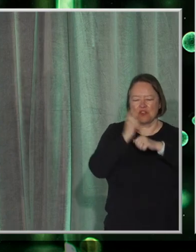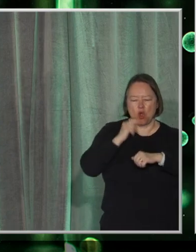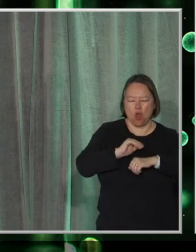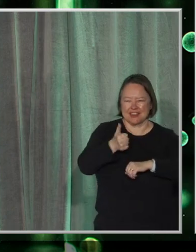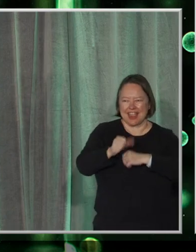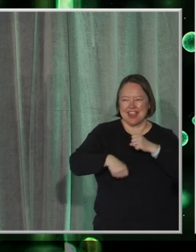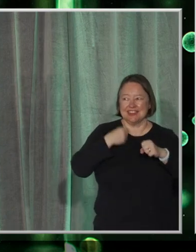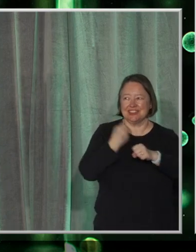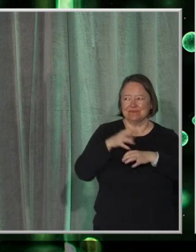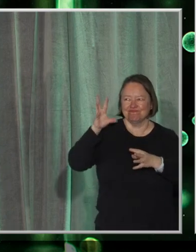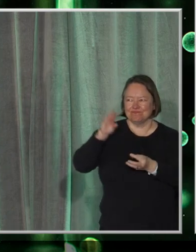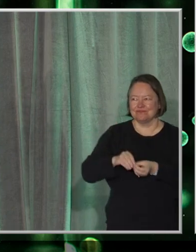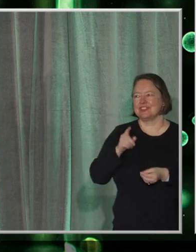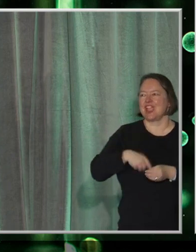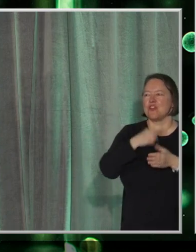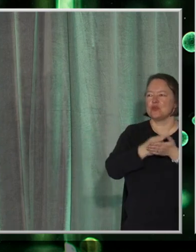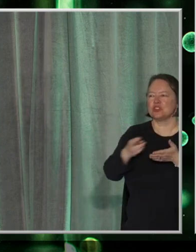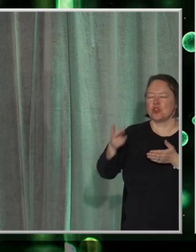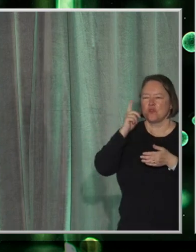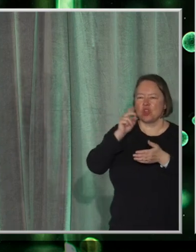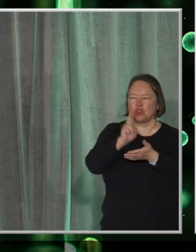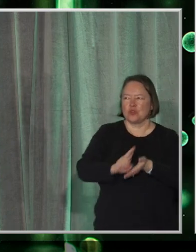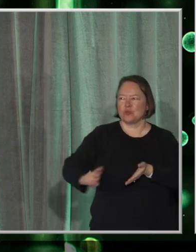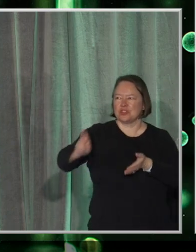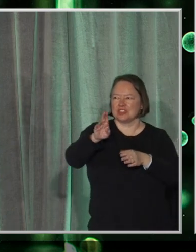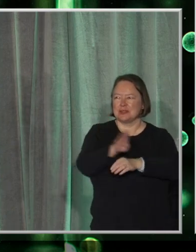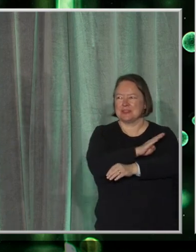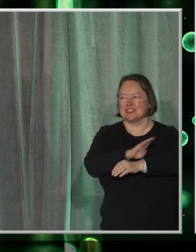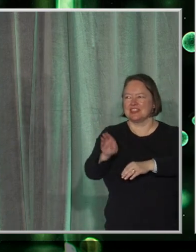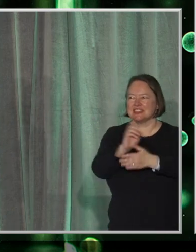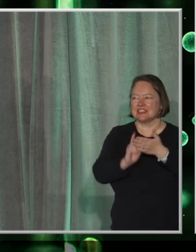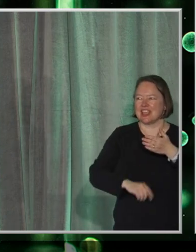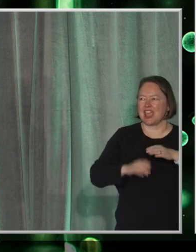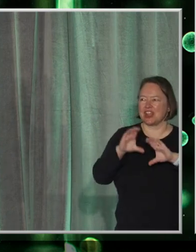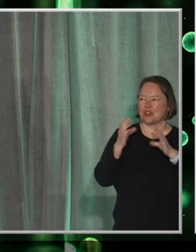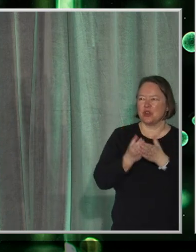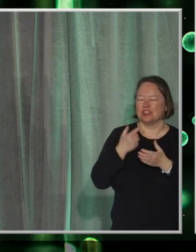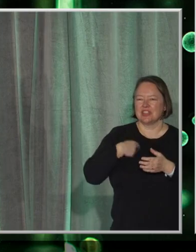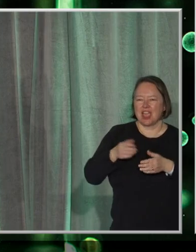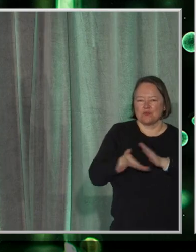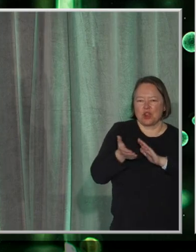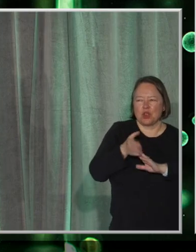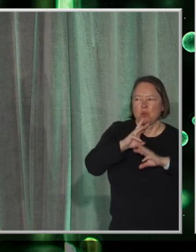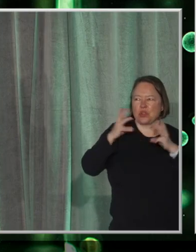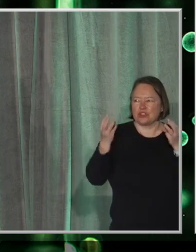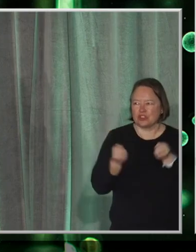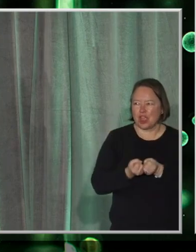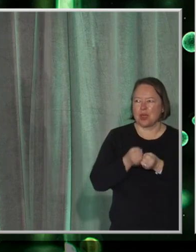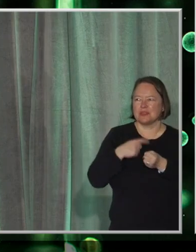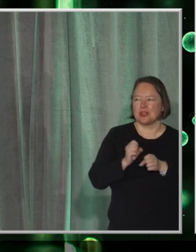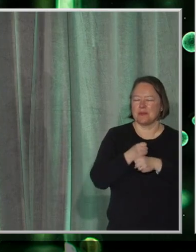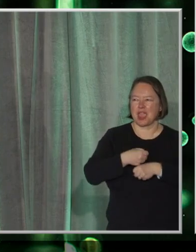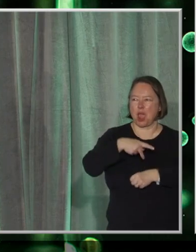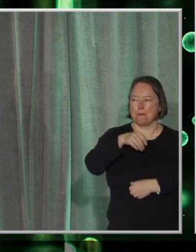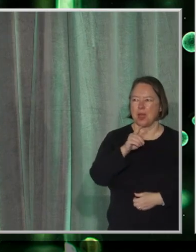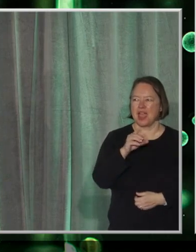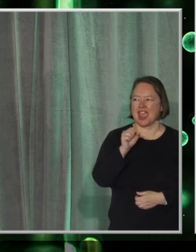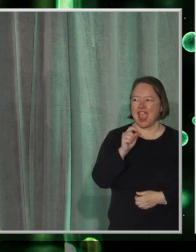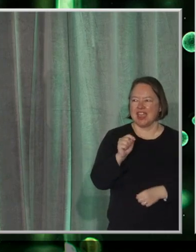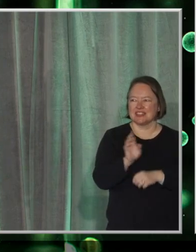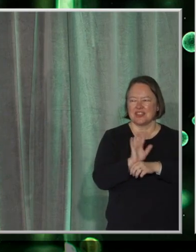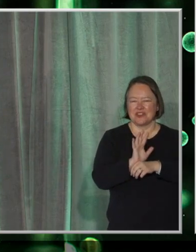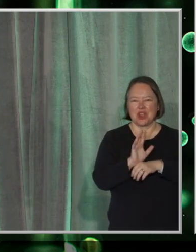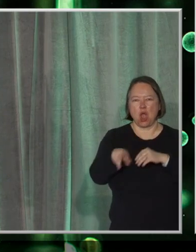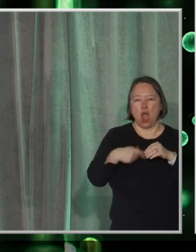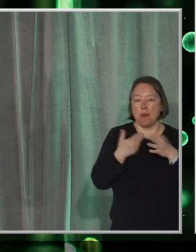years, creating resources for universities and businesses, designing courses and running workshops, and creating podcasts and